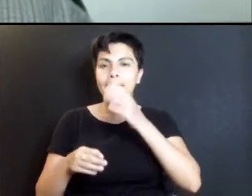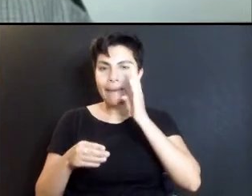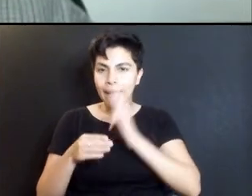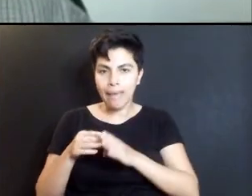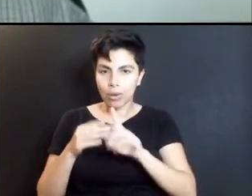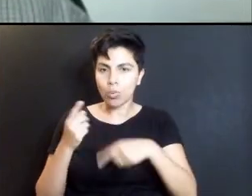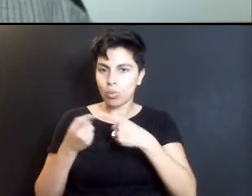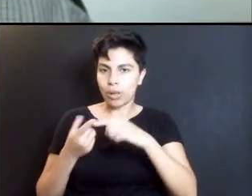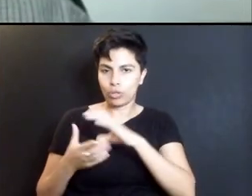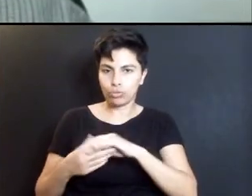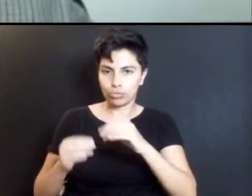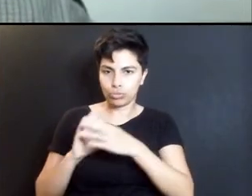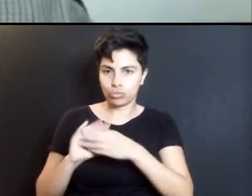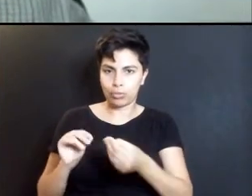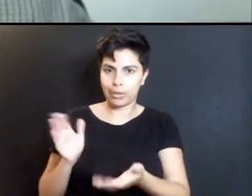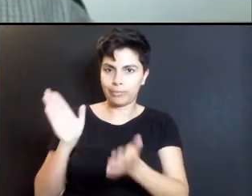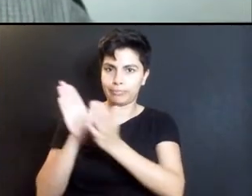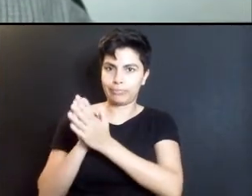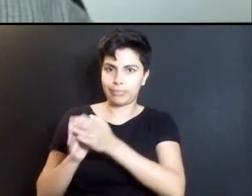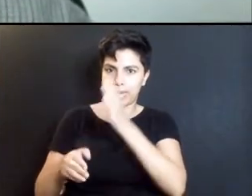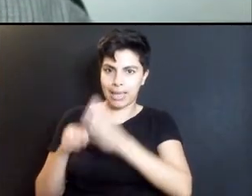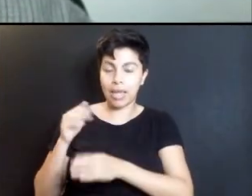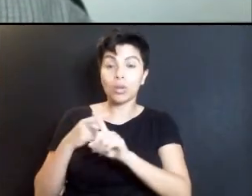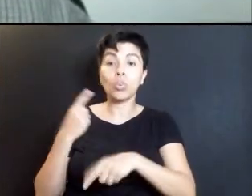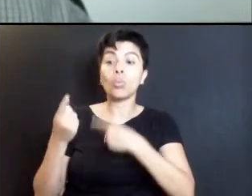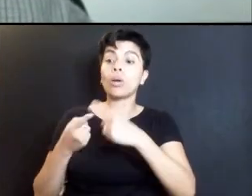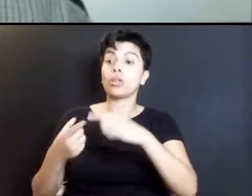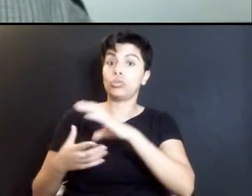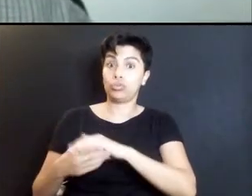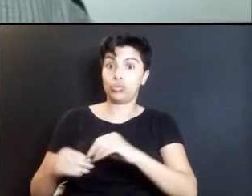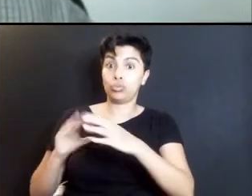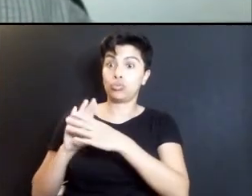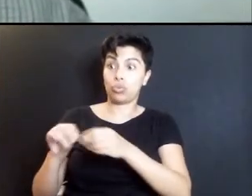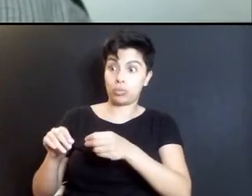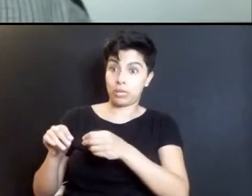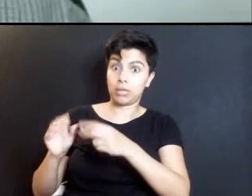the story's over. When you finish the story,